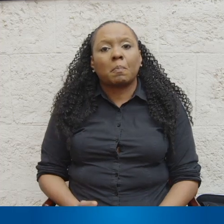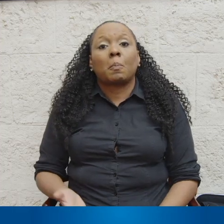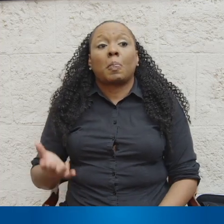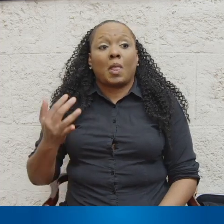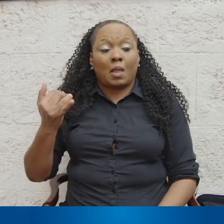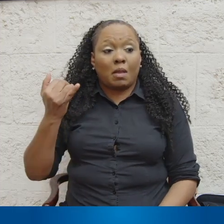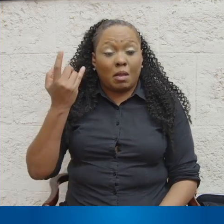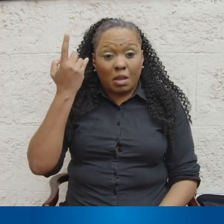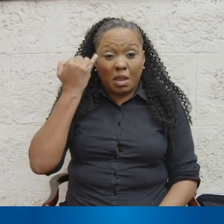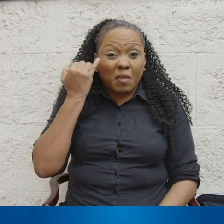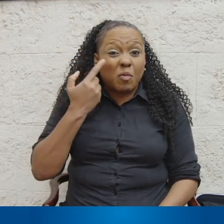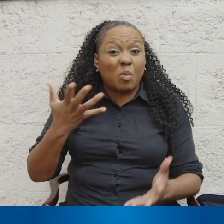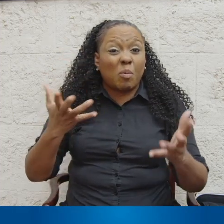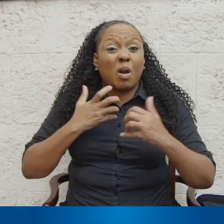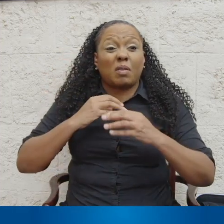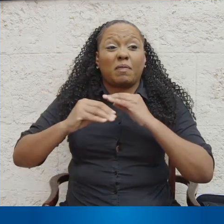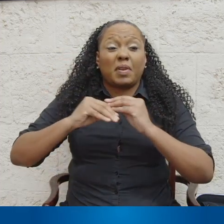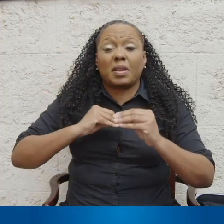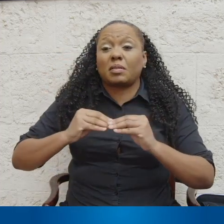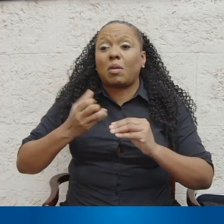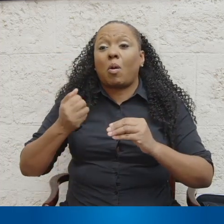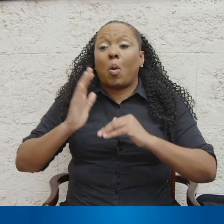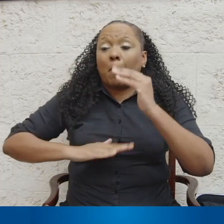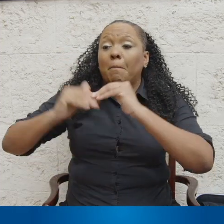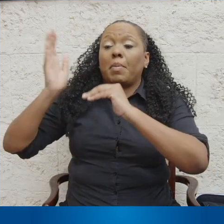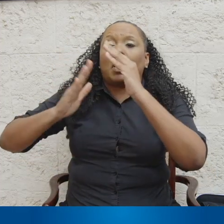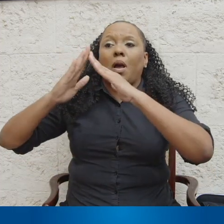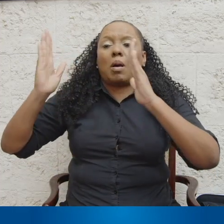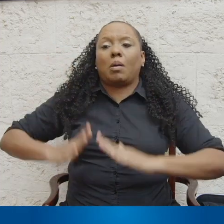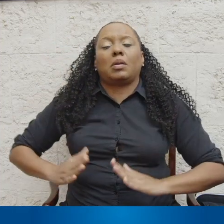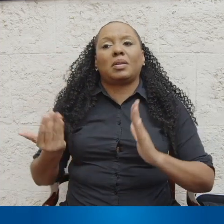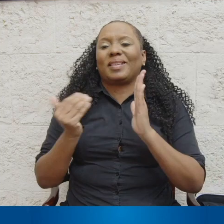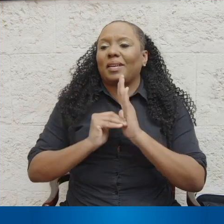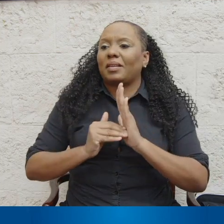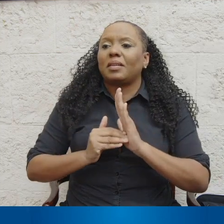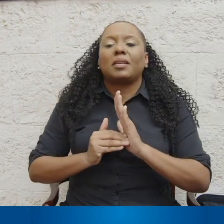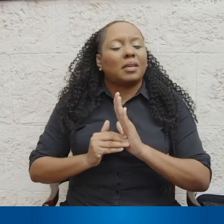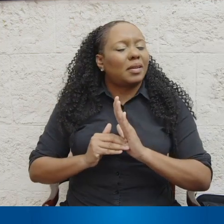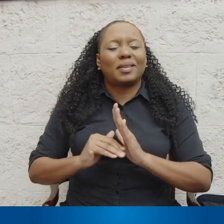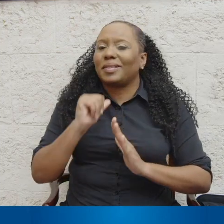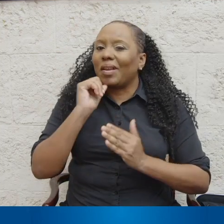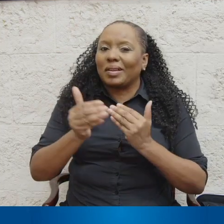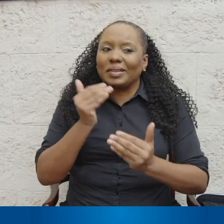rebuild those was an easy process. It was not, and continues to be a challenge.